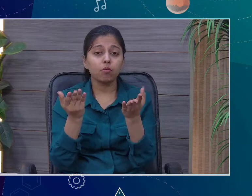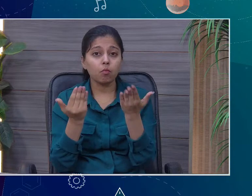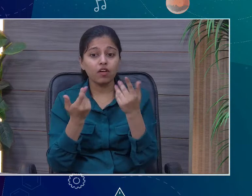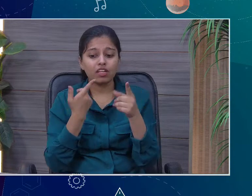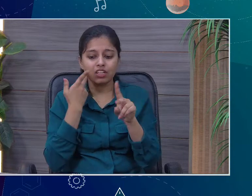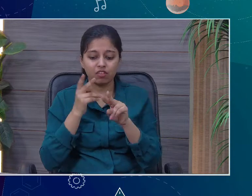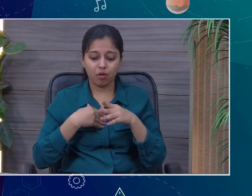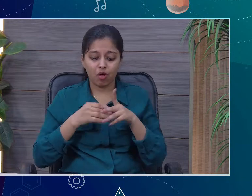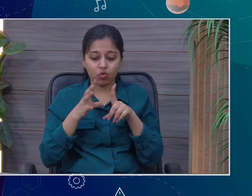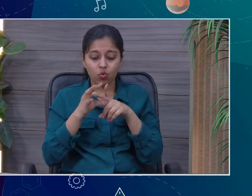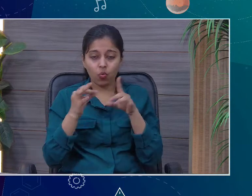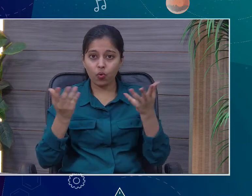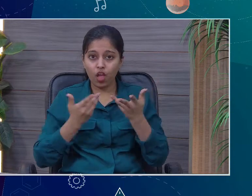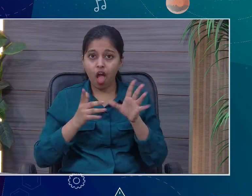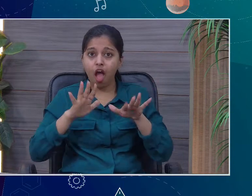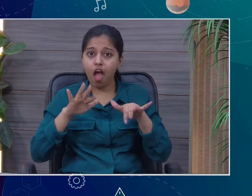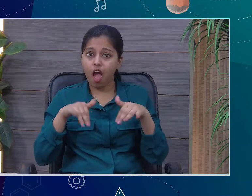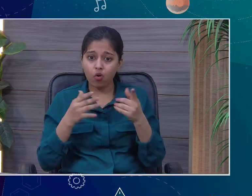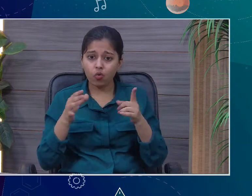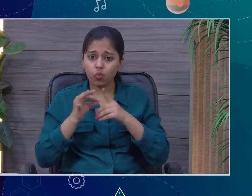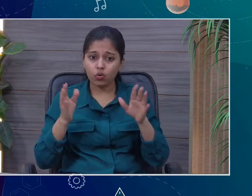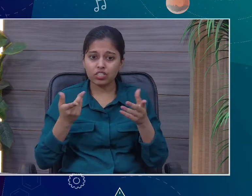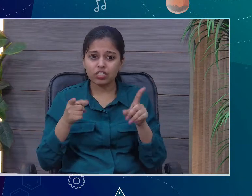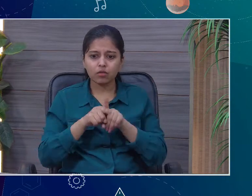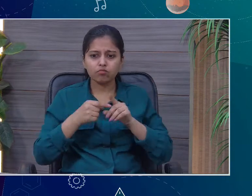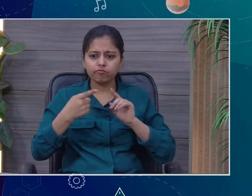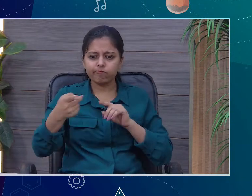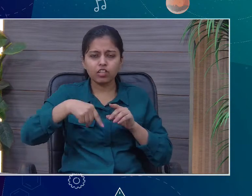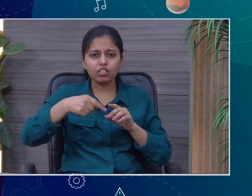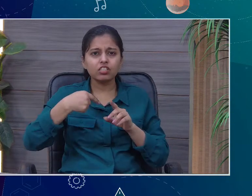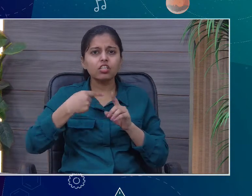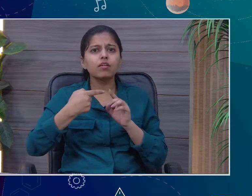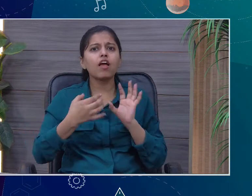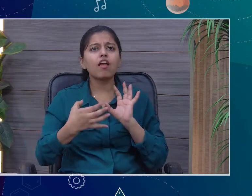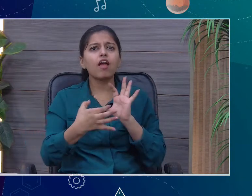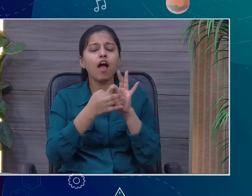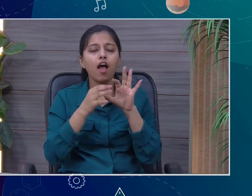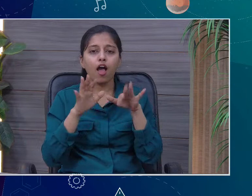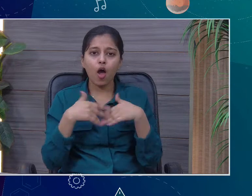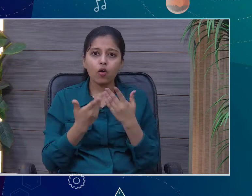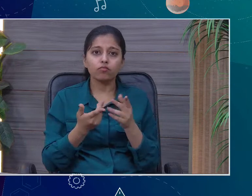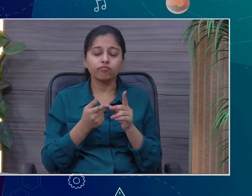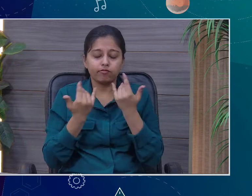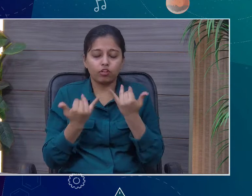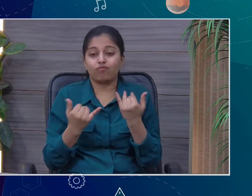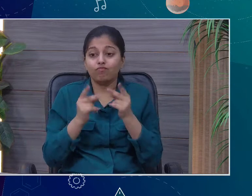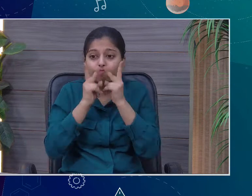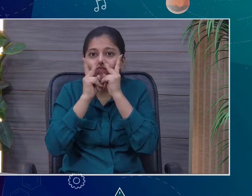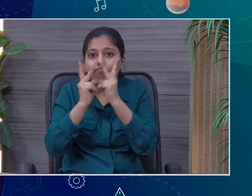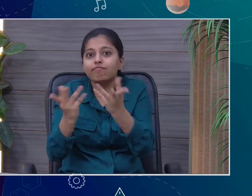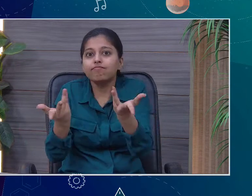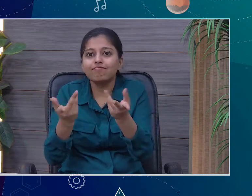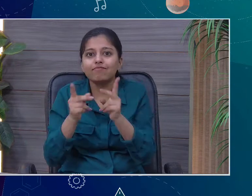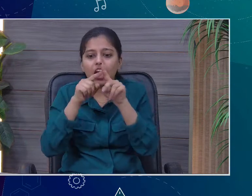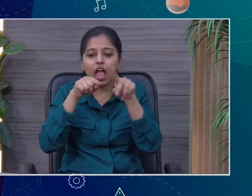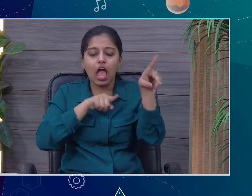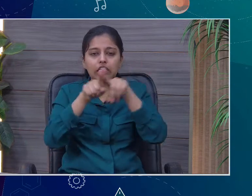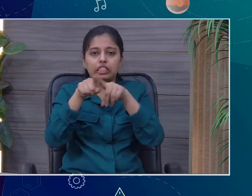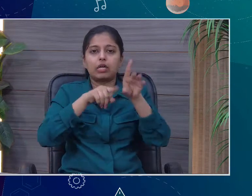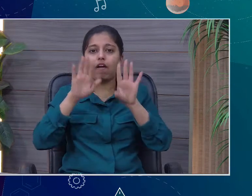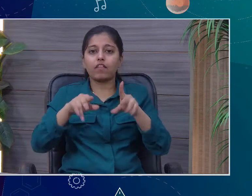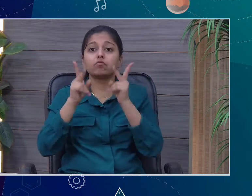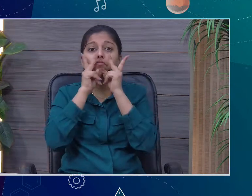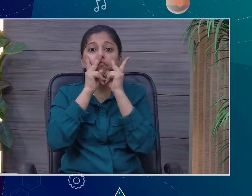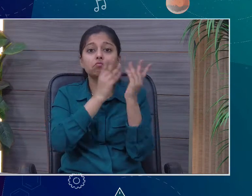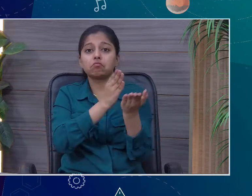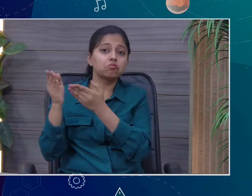do and how we can get related to that. And let's see. We have an example, we can